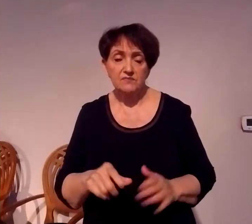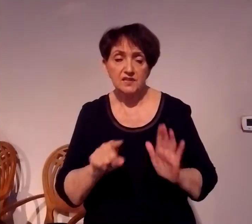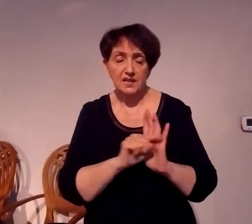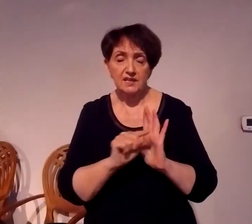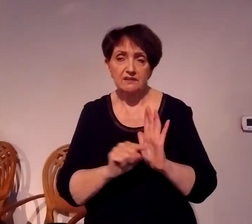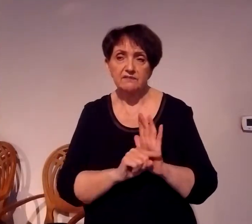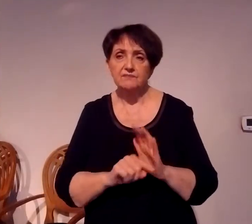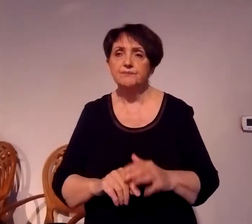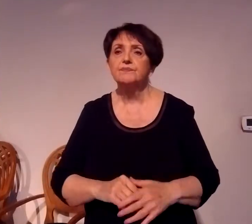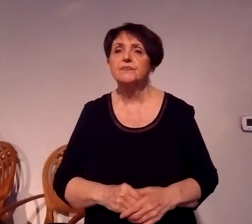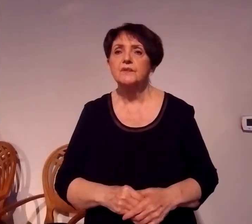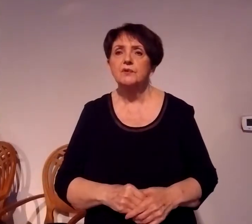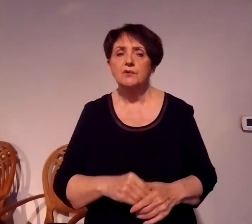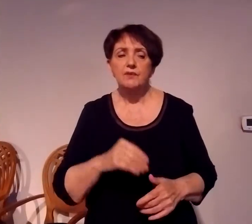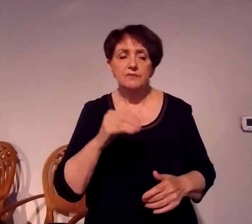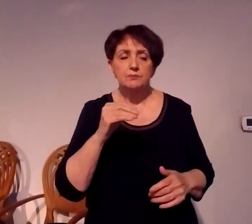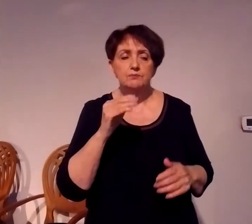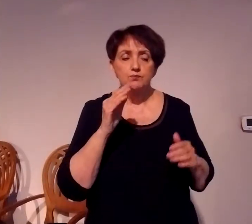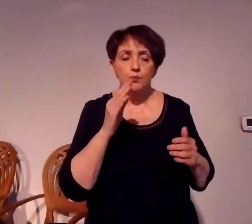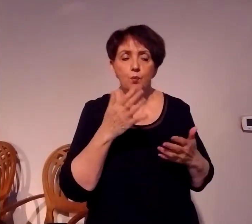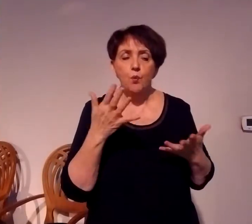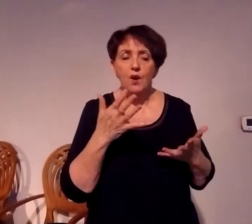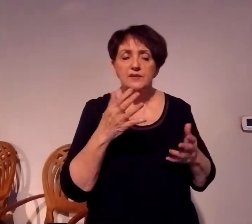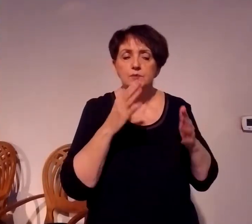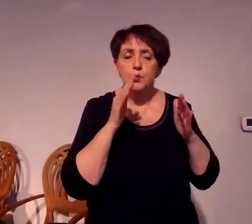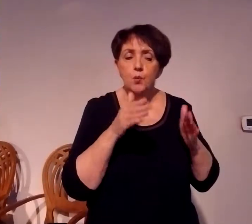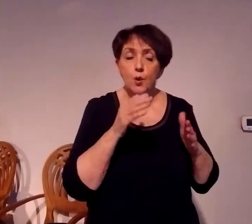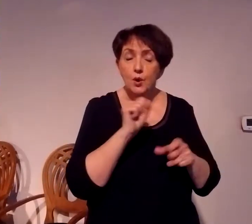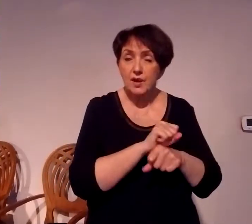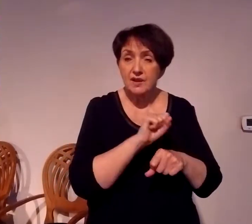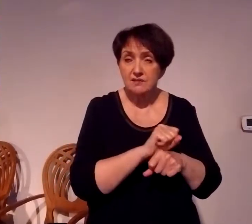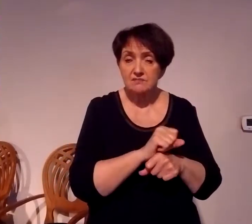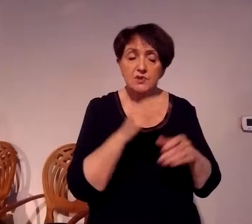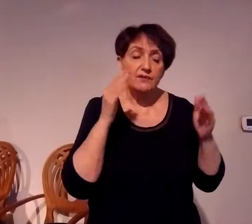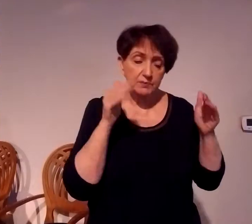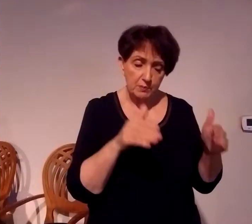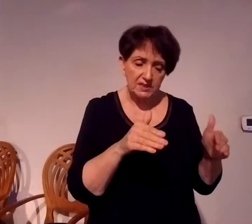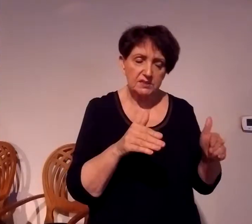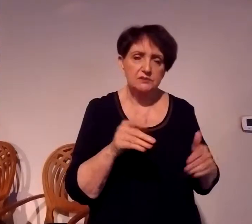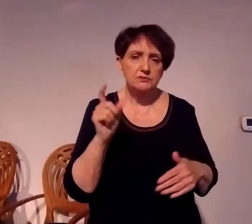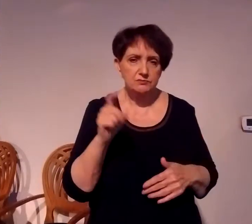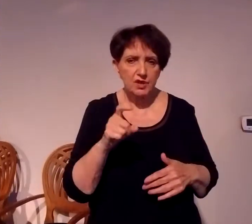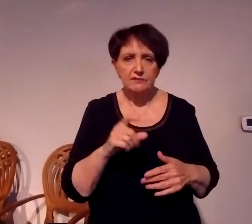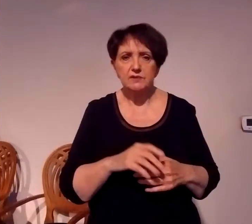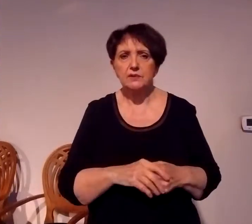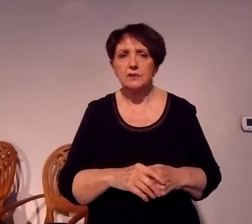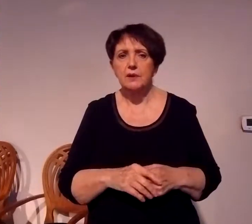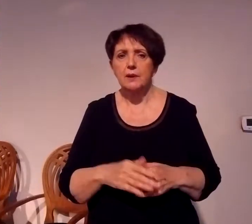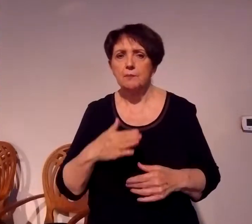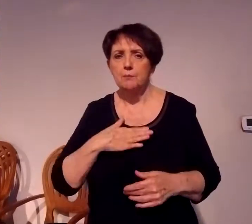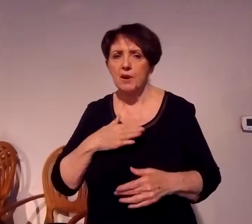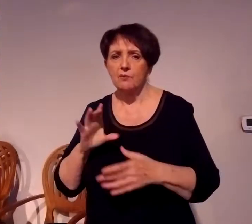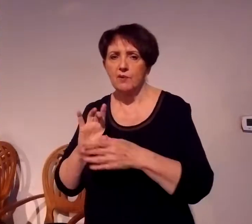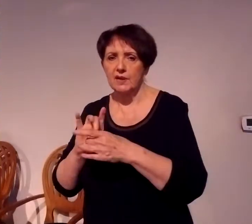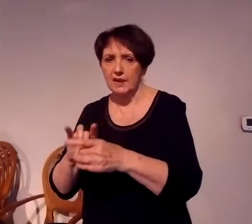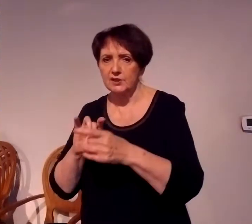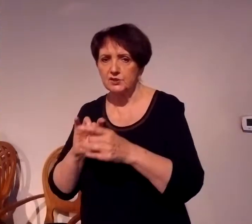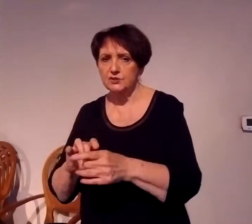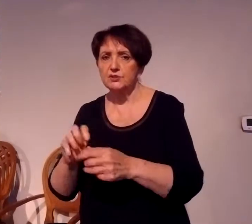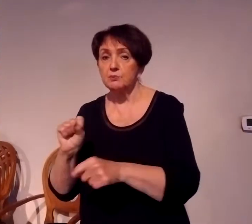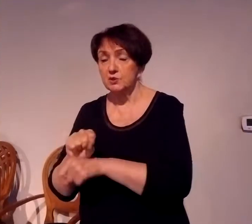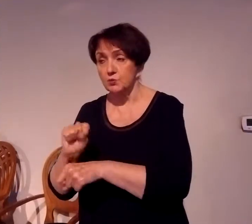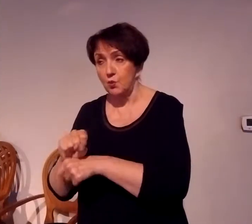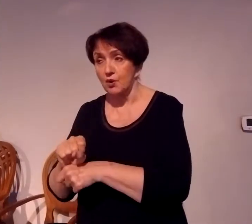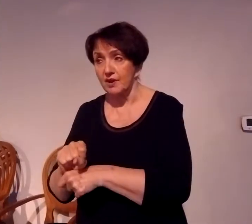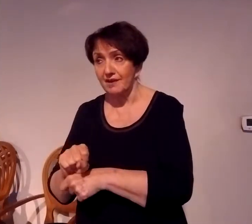to what is working. Now, besides the fact that my relationship is working, about which I'm extraordinarily